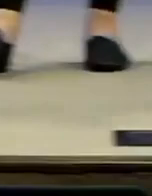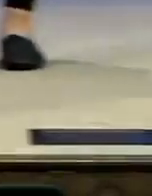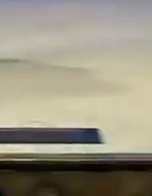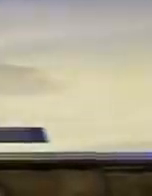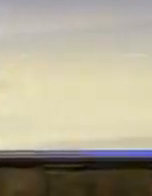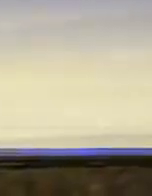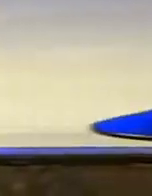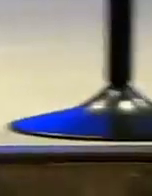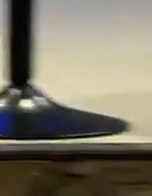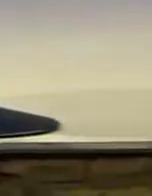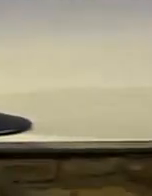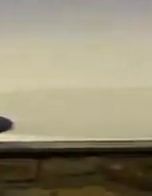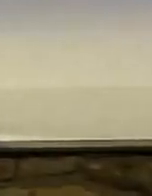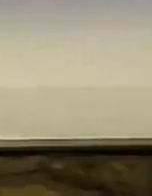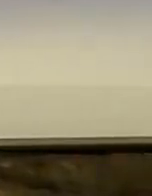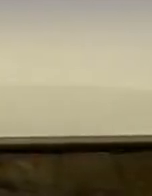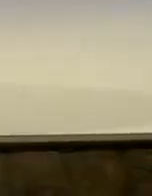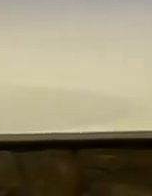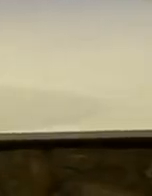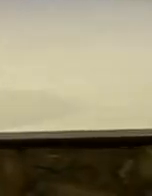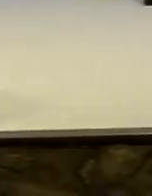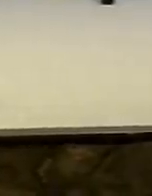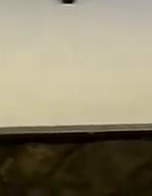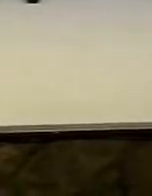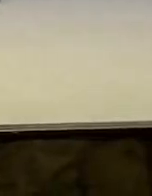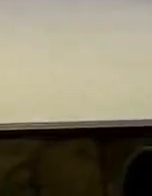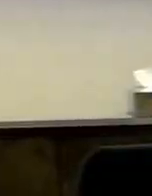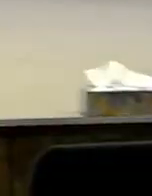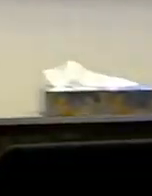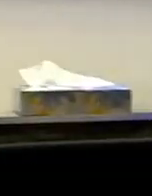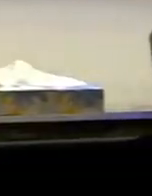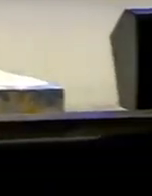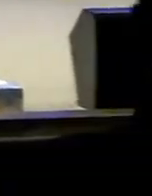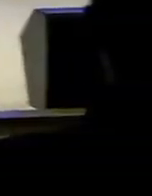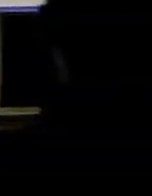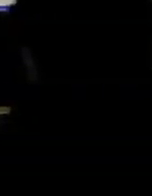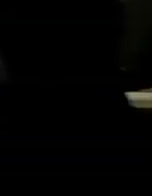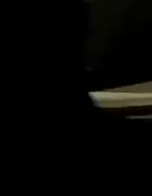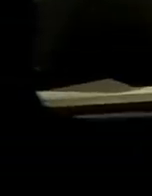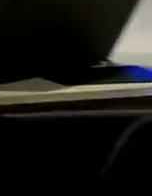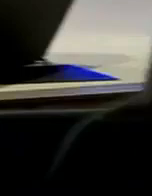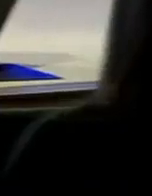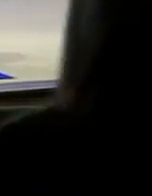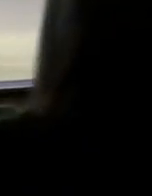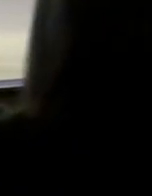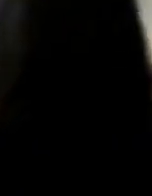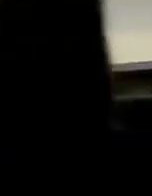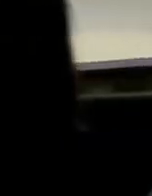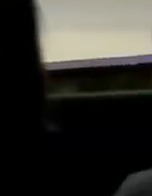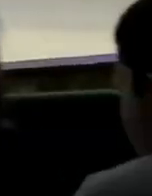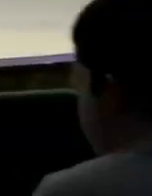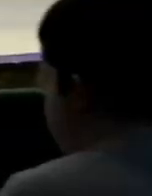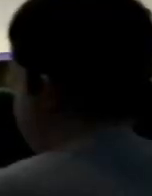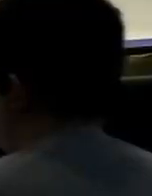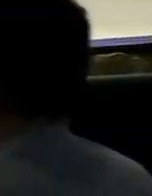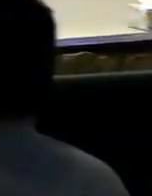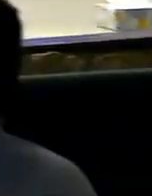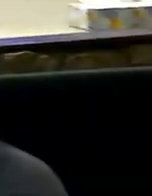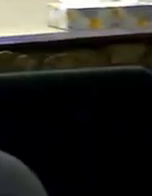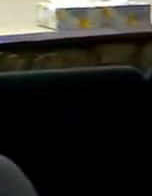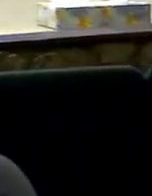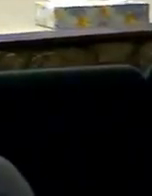circumstances define our praise. Think about that. We let the ceiling that